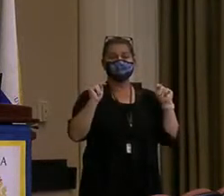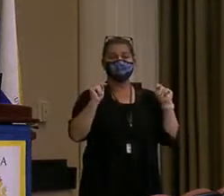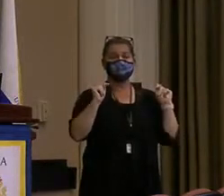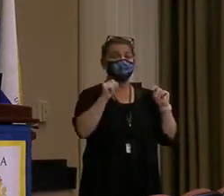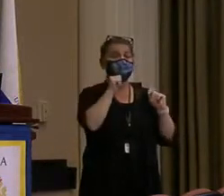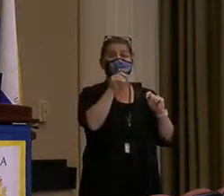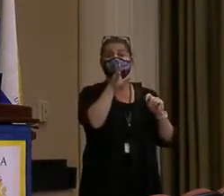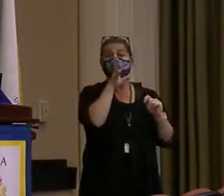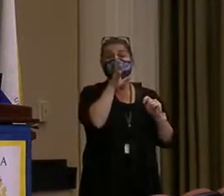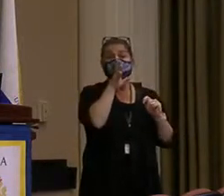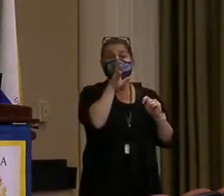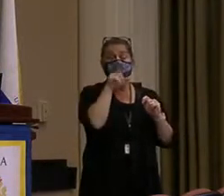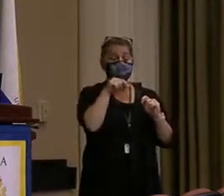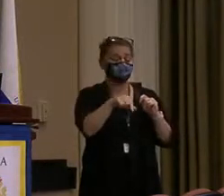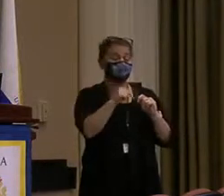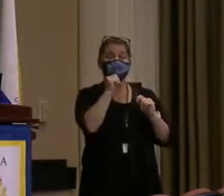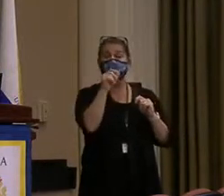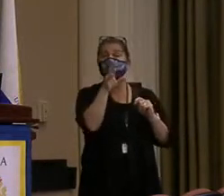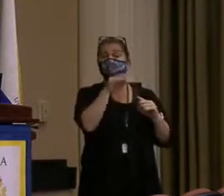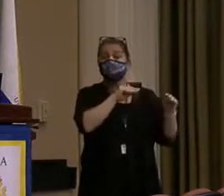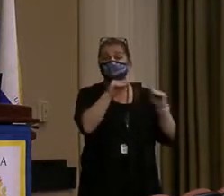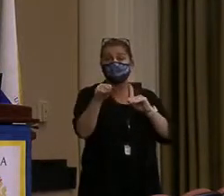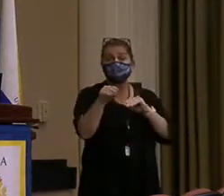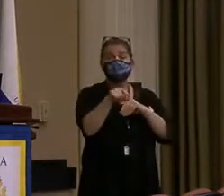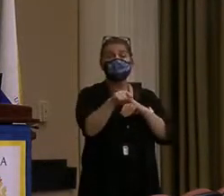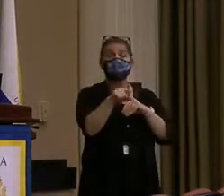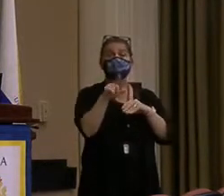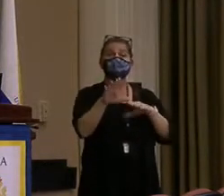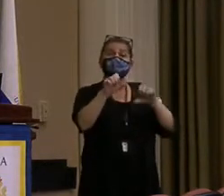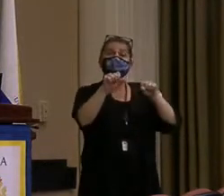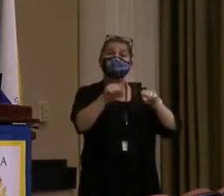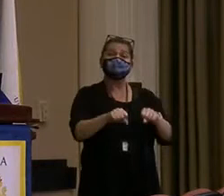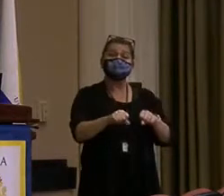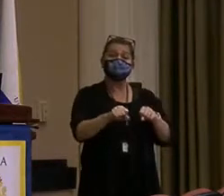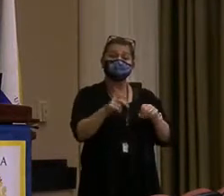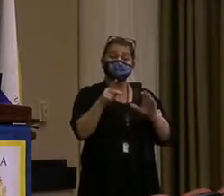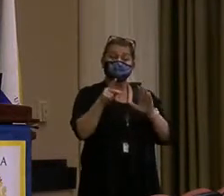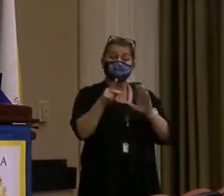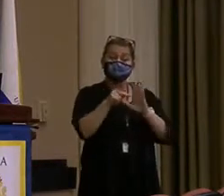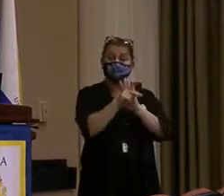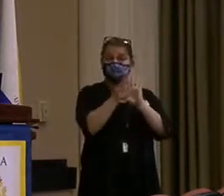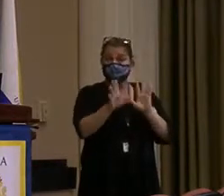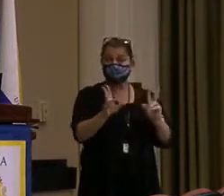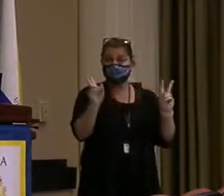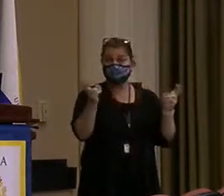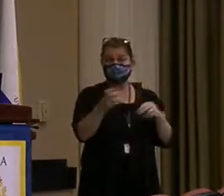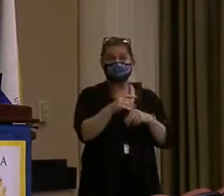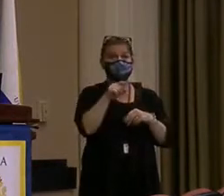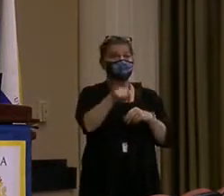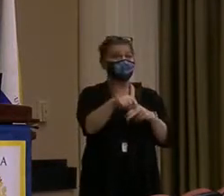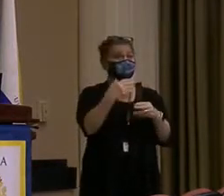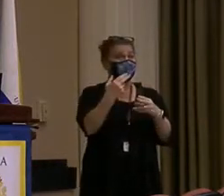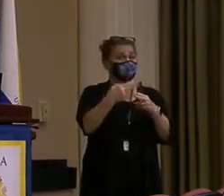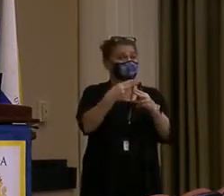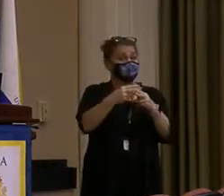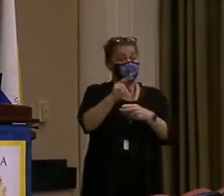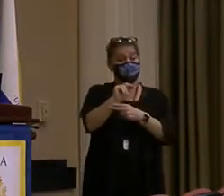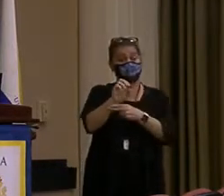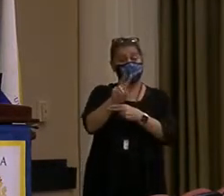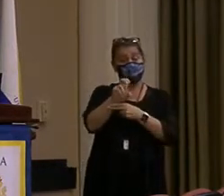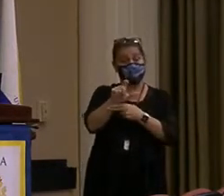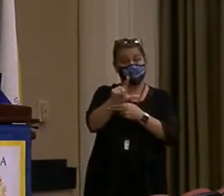spoke. They didn't move. And yet they're potential killers. Now remember, we call this the novel